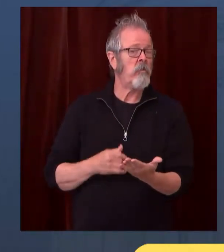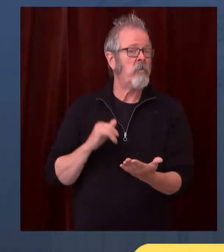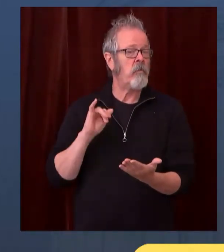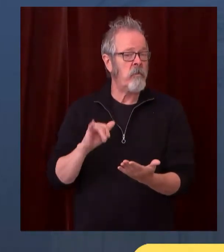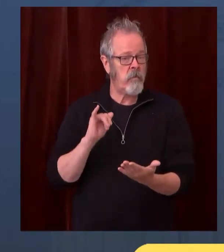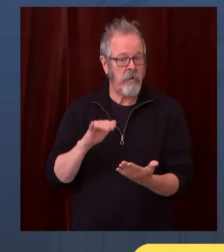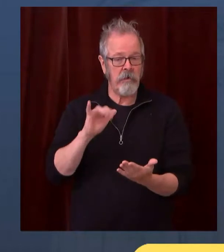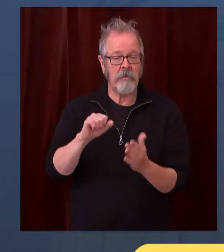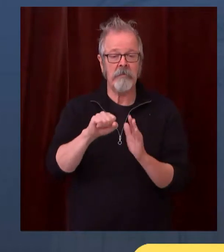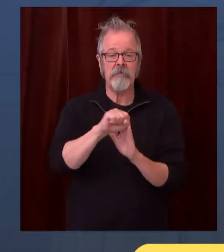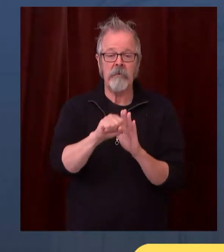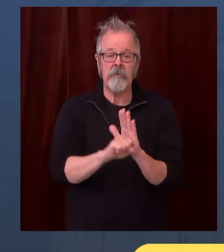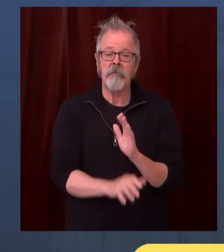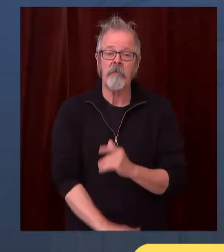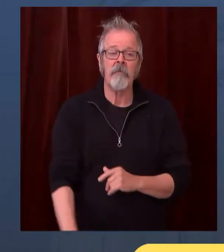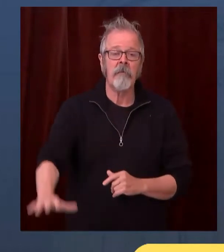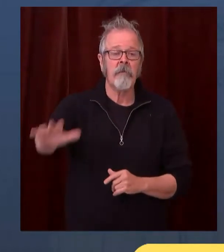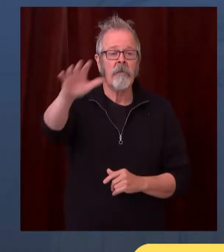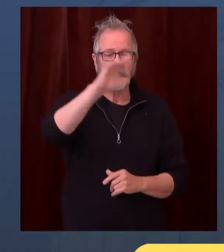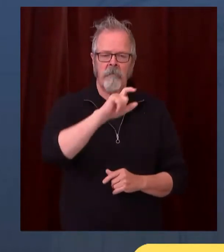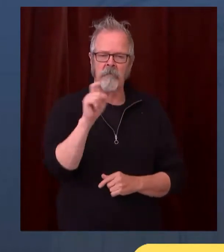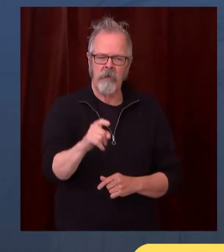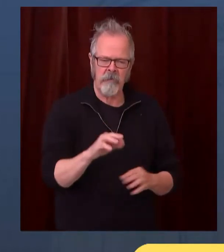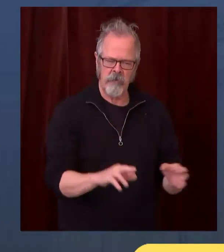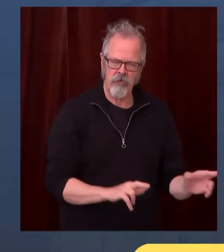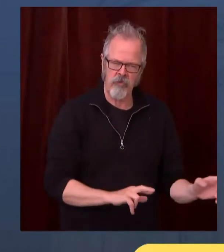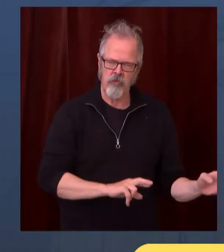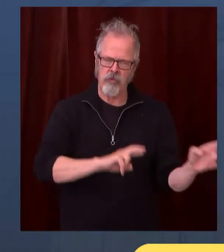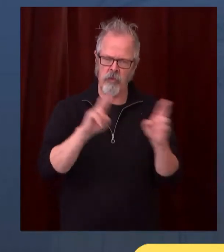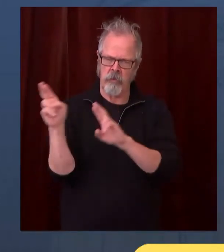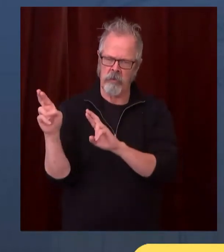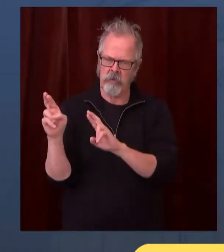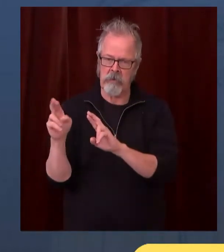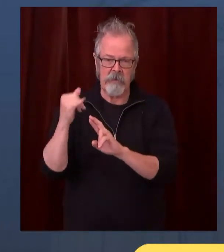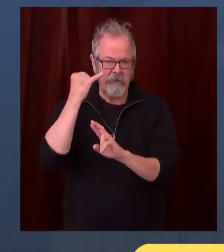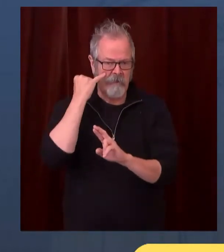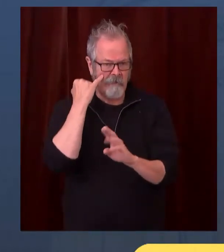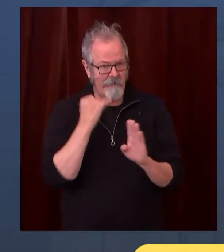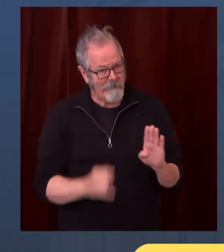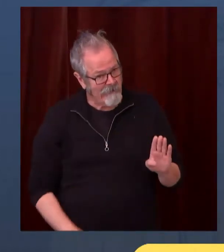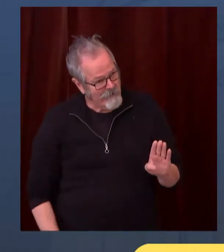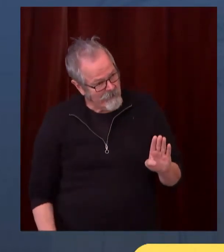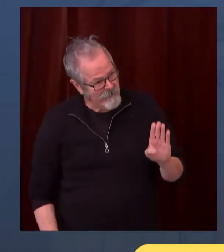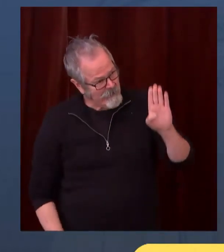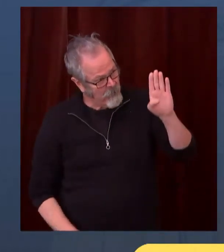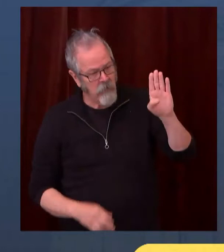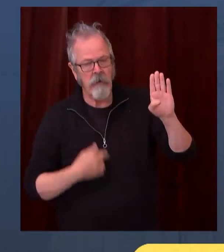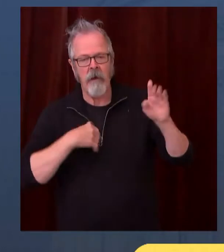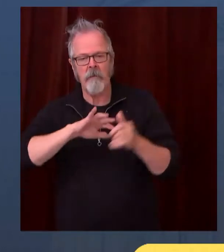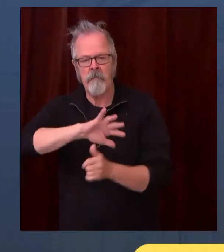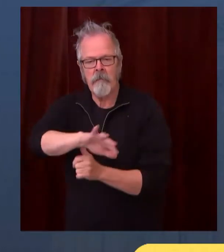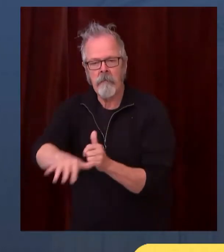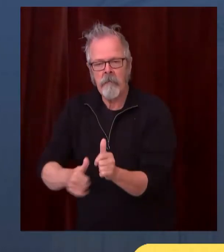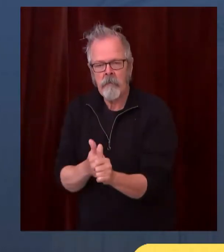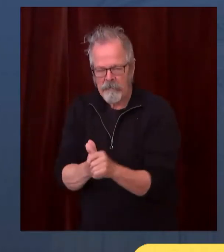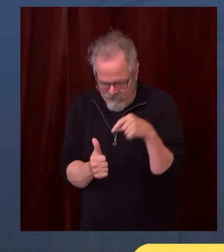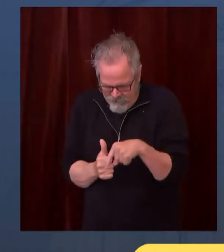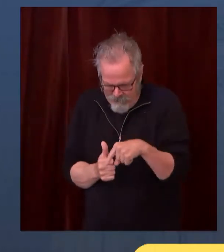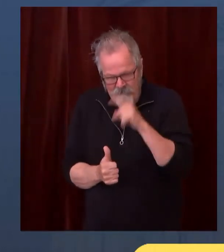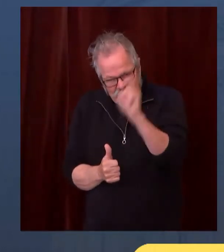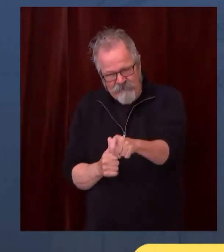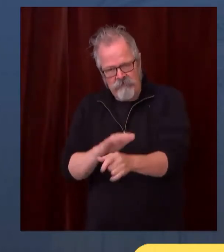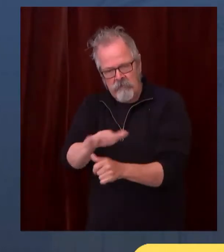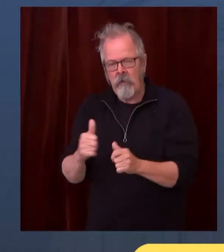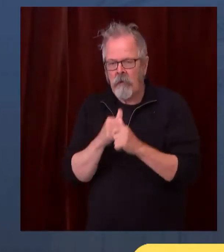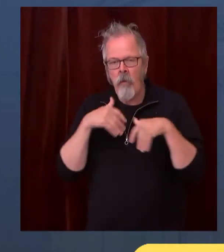being prepared with the right amount of personal protective equipment, our ability to test, our